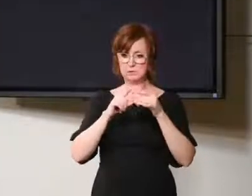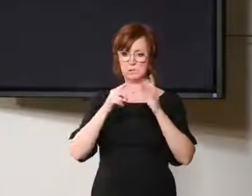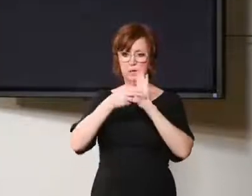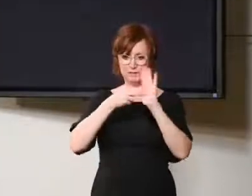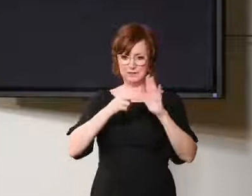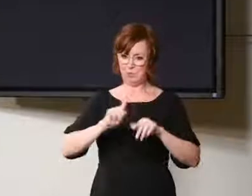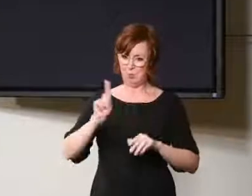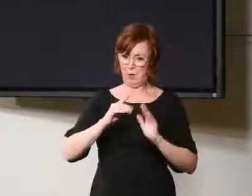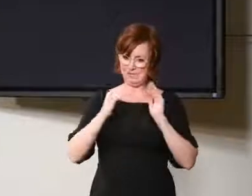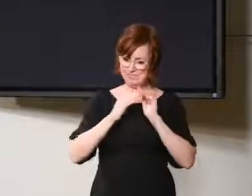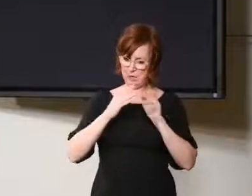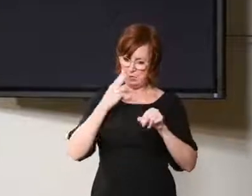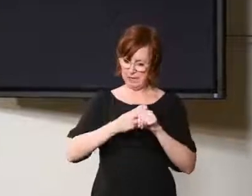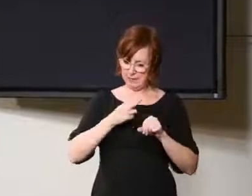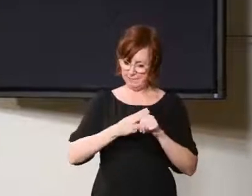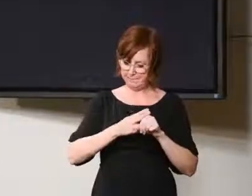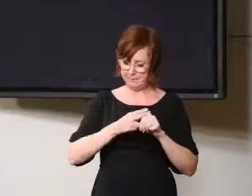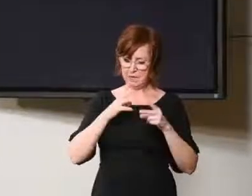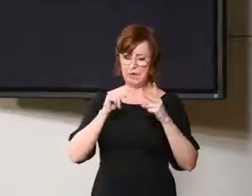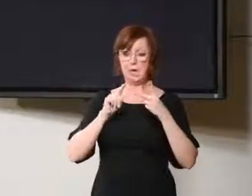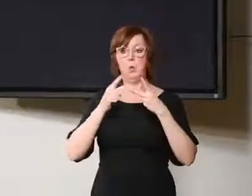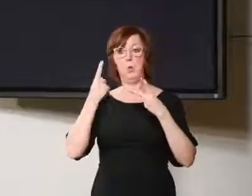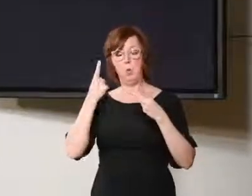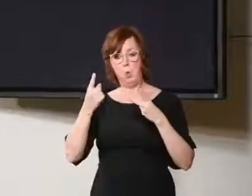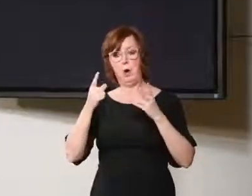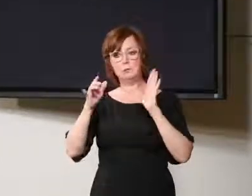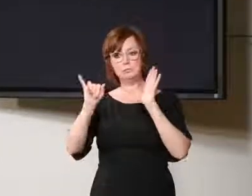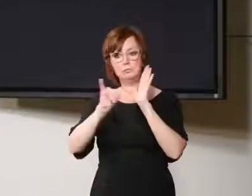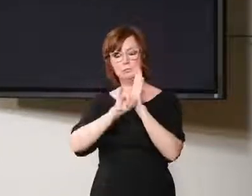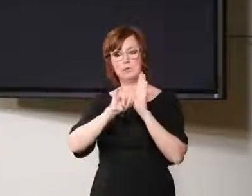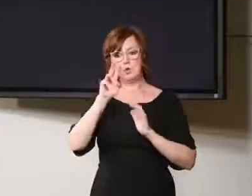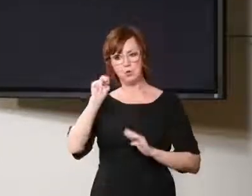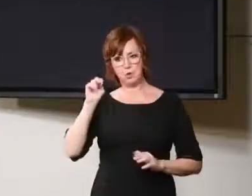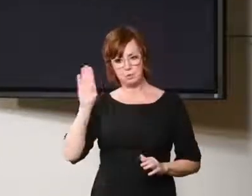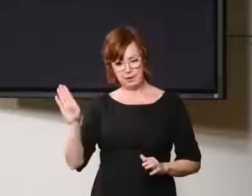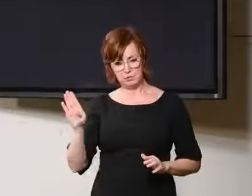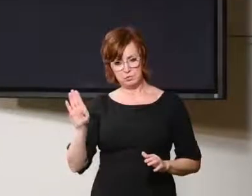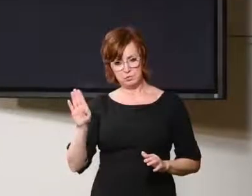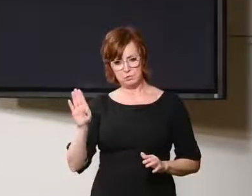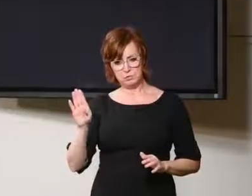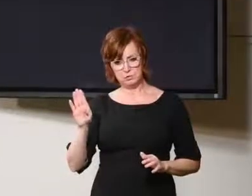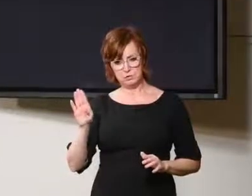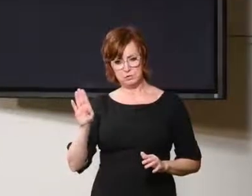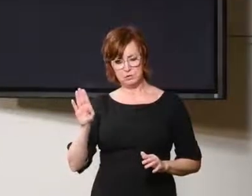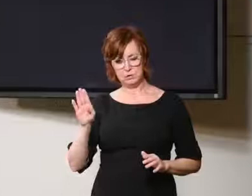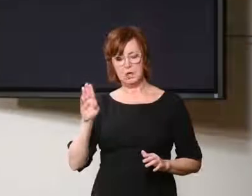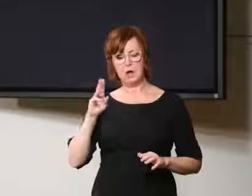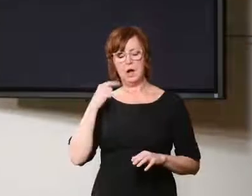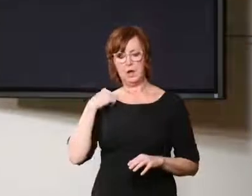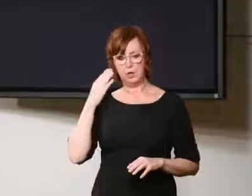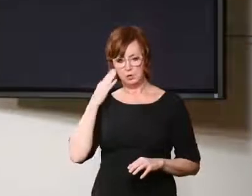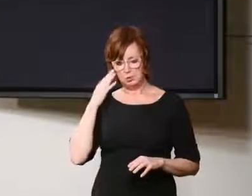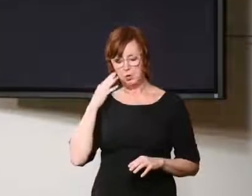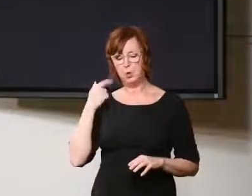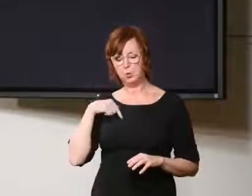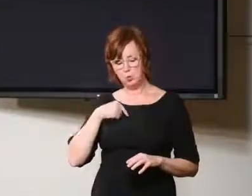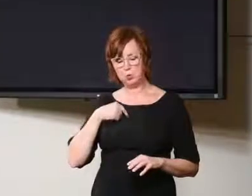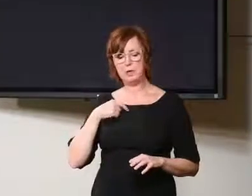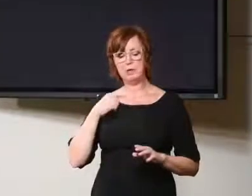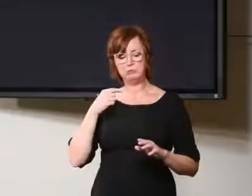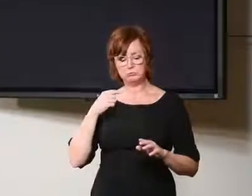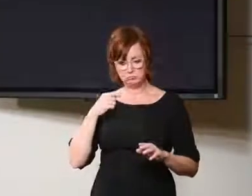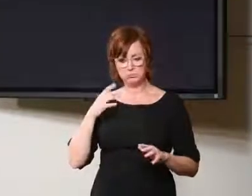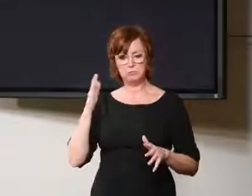we do have a case determined in North Battleford now, and I know it was mentioned that we just assumed that the whole province should be dealing with this and